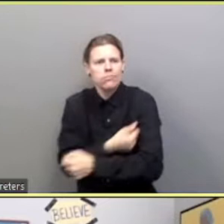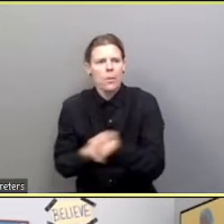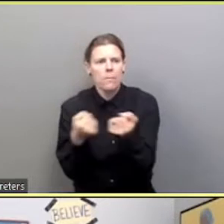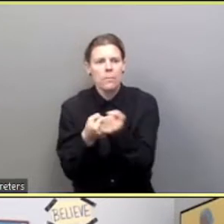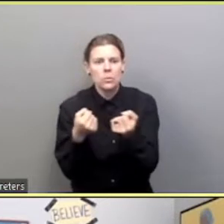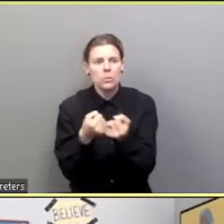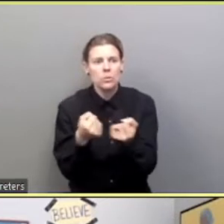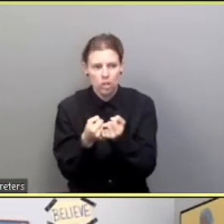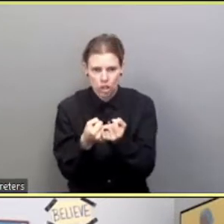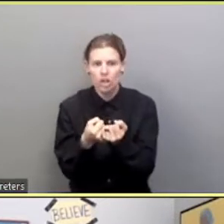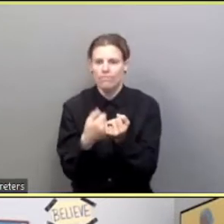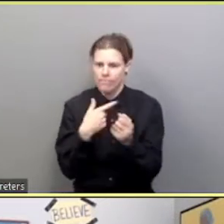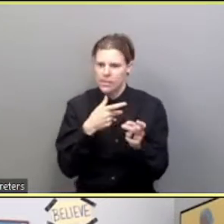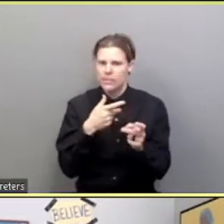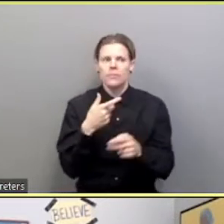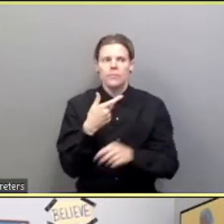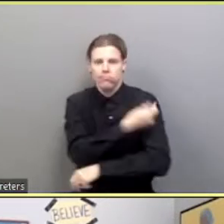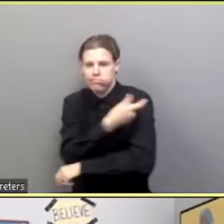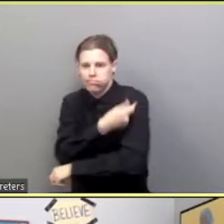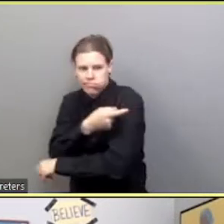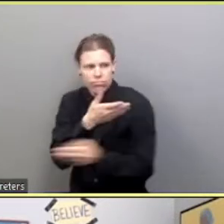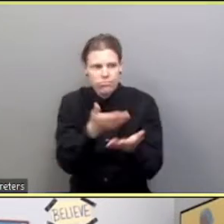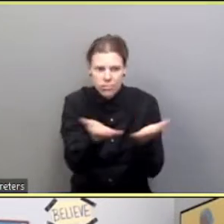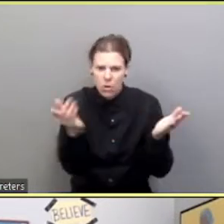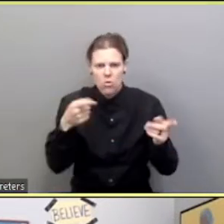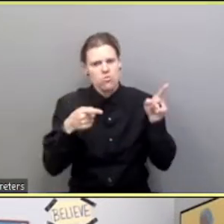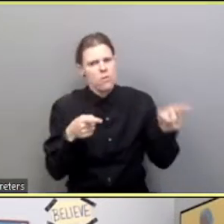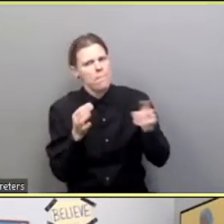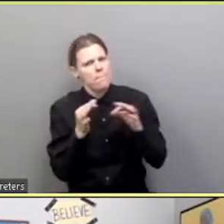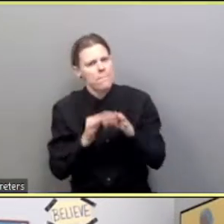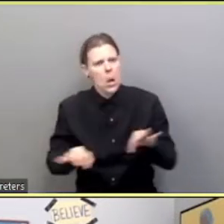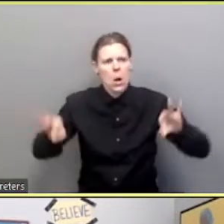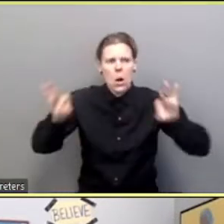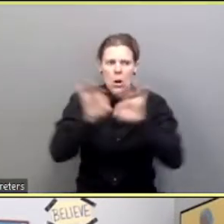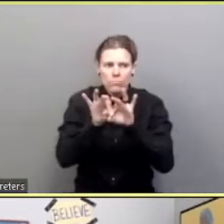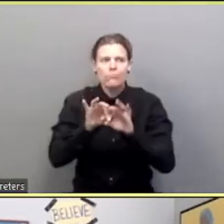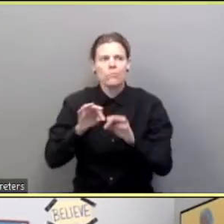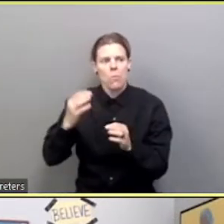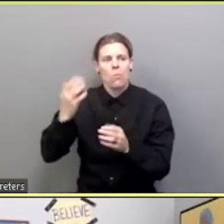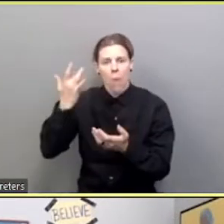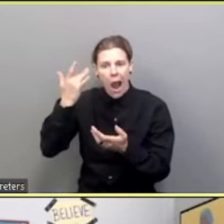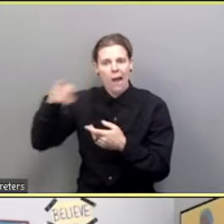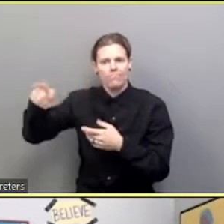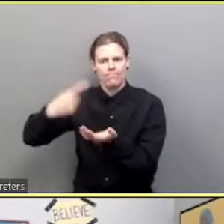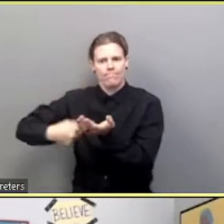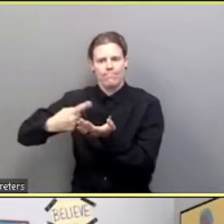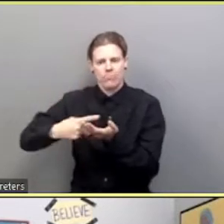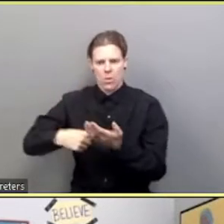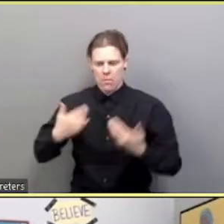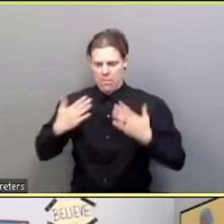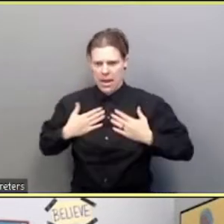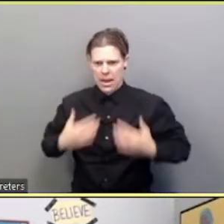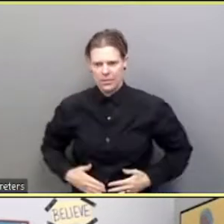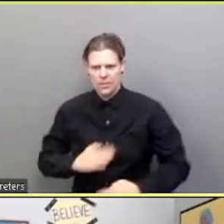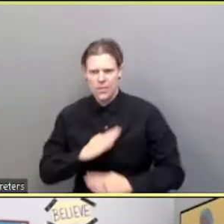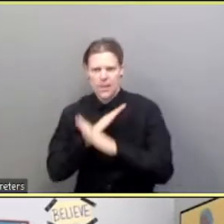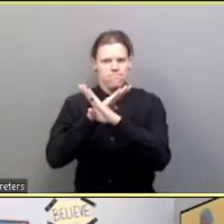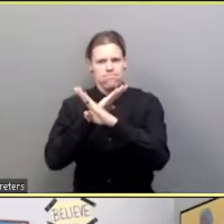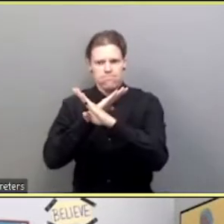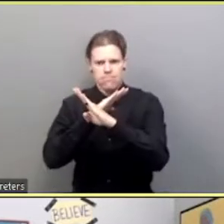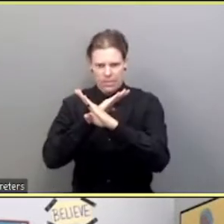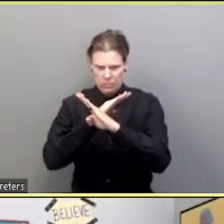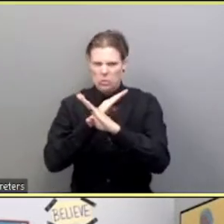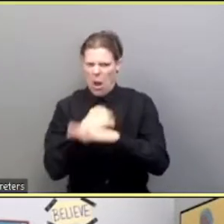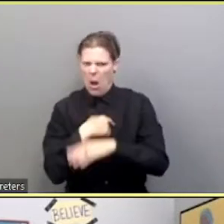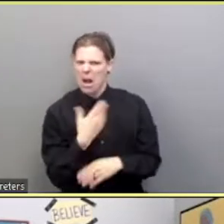about some of the immunity issues right now, but if you see the next slide, you can see that we